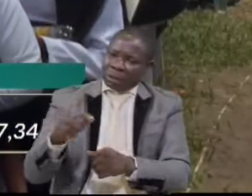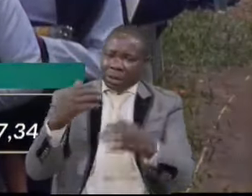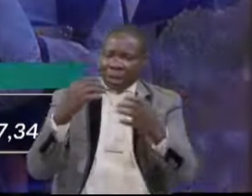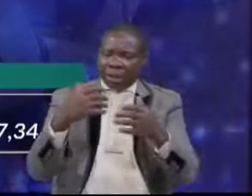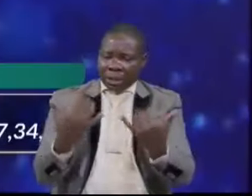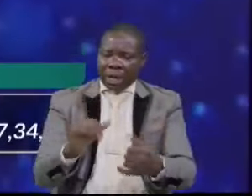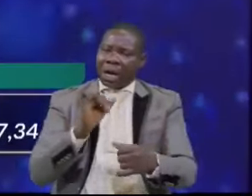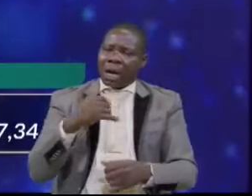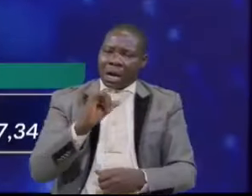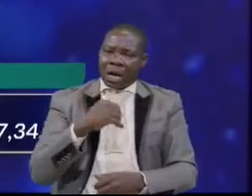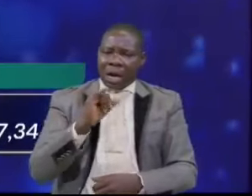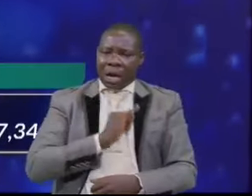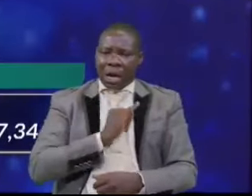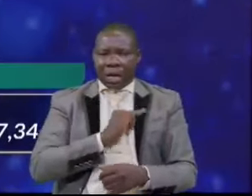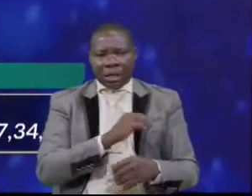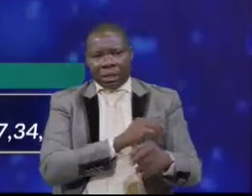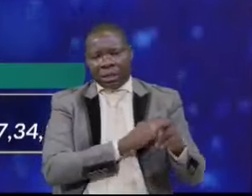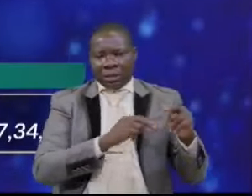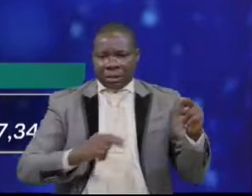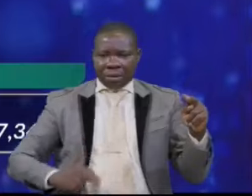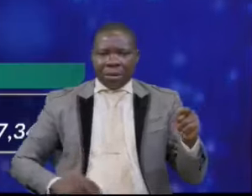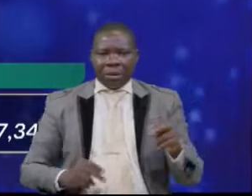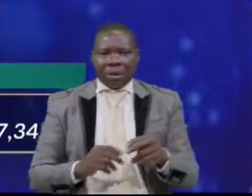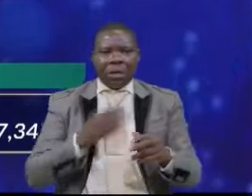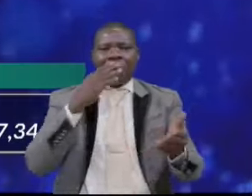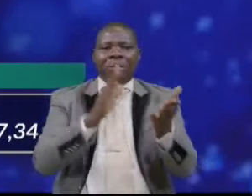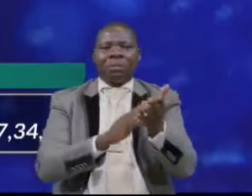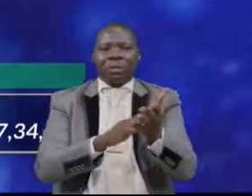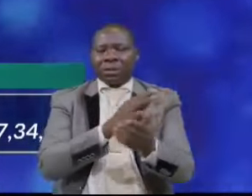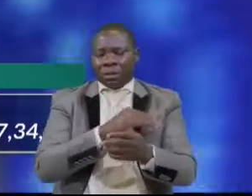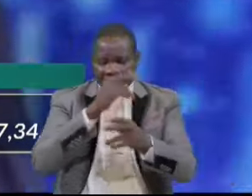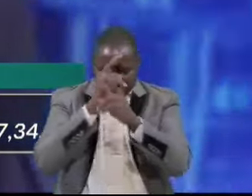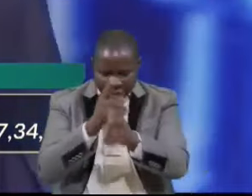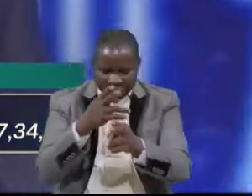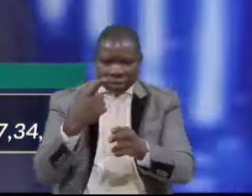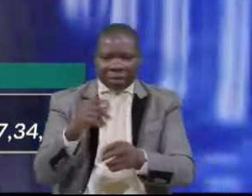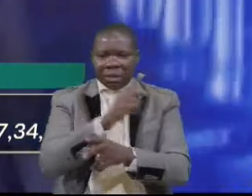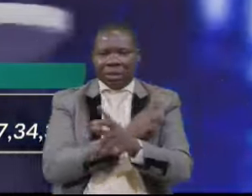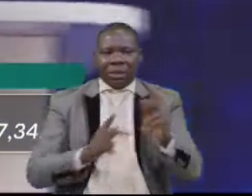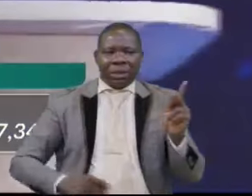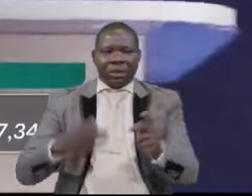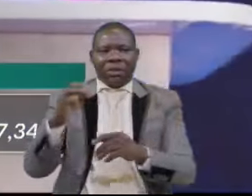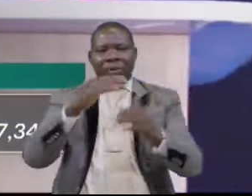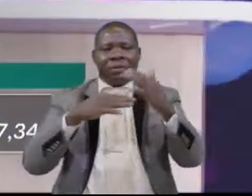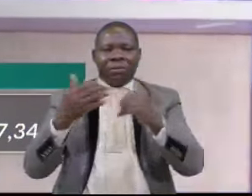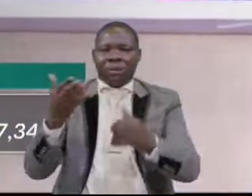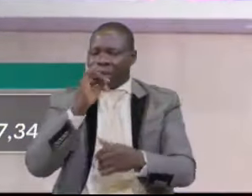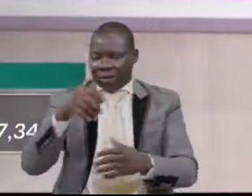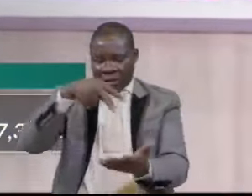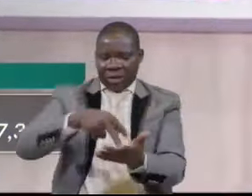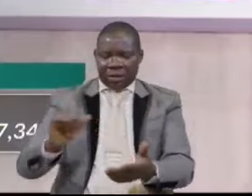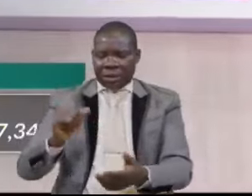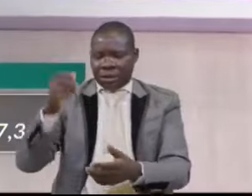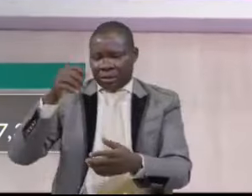extol and honor the King of heaven. There was a standing Daniel. There was an